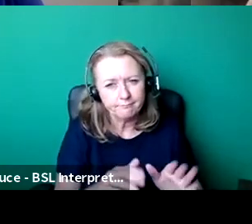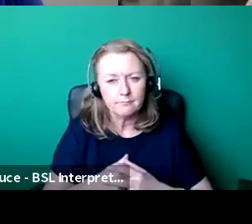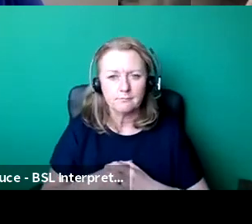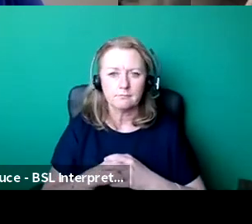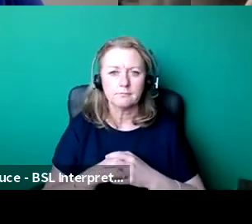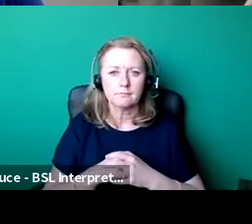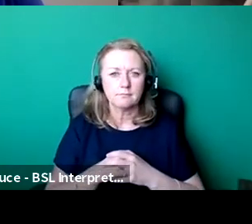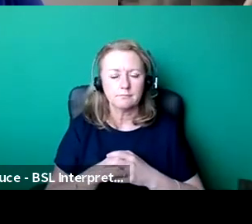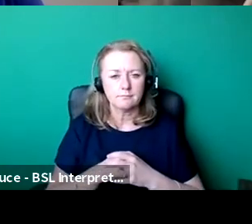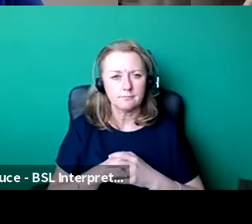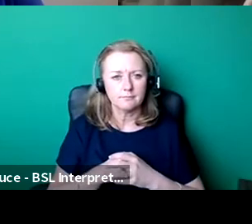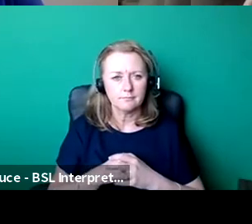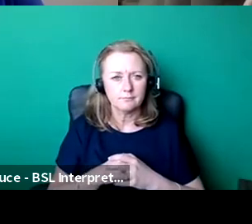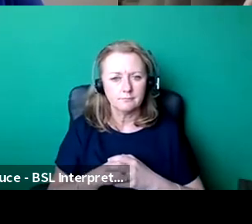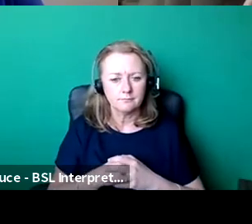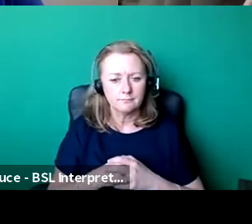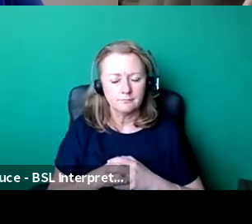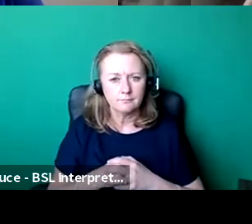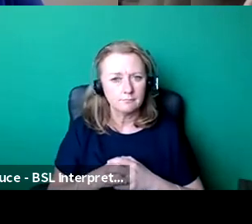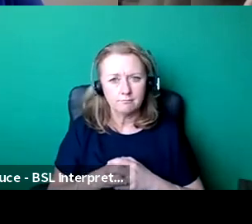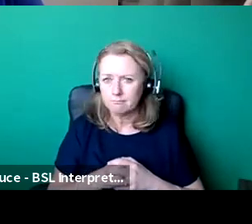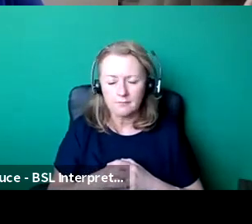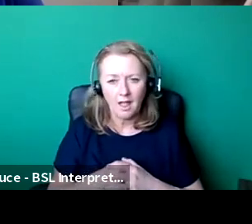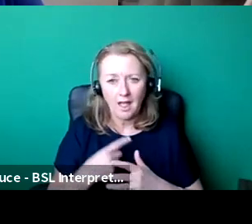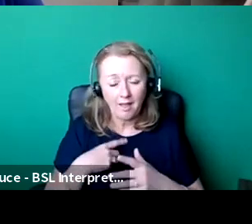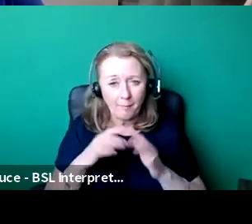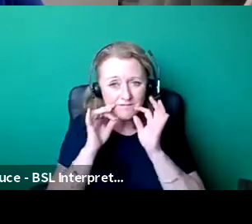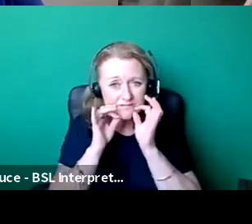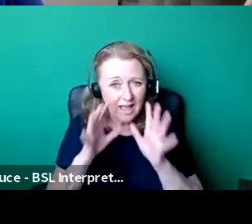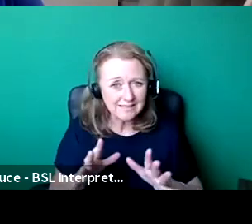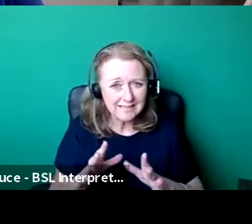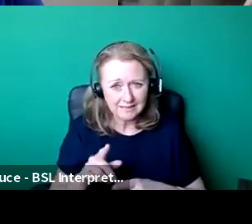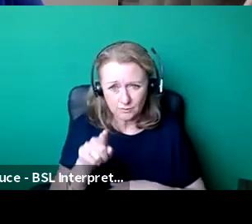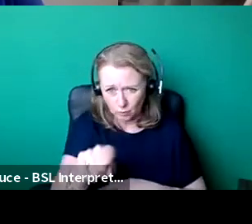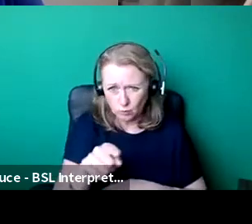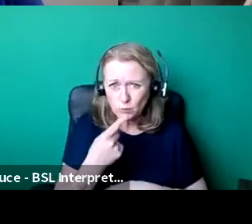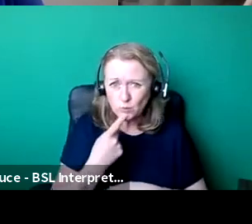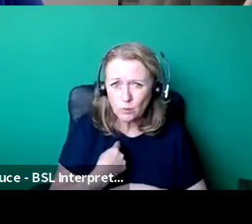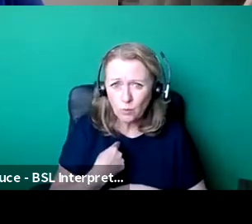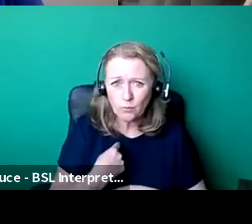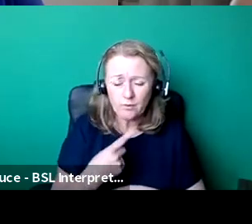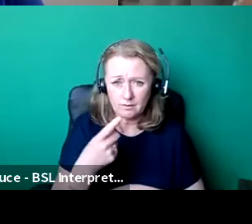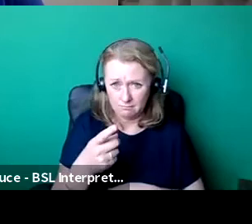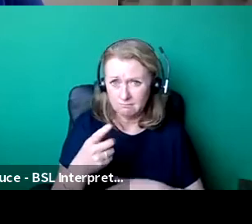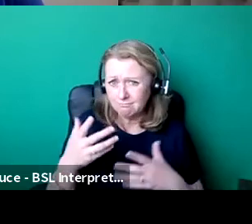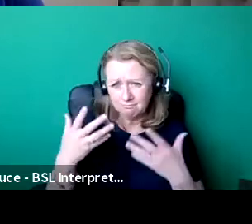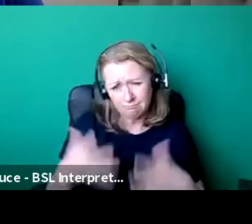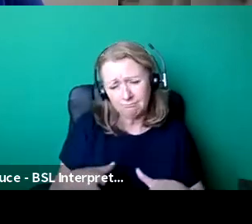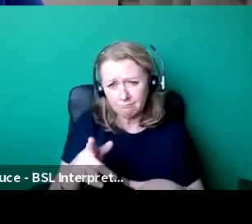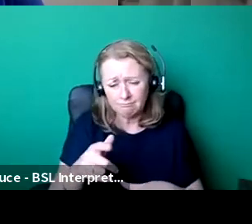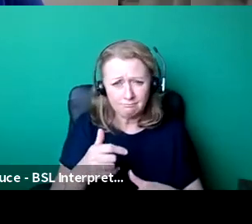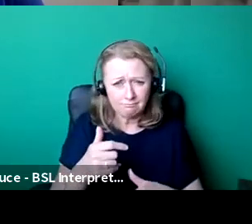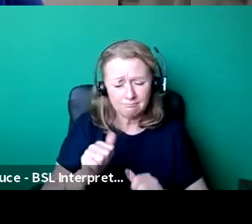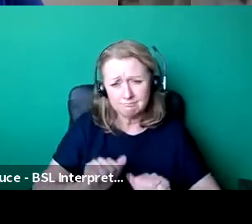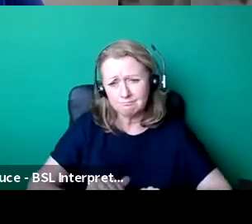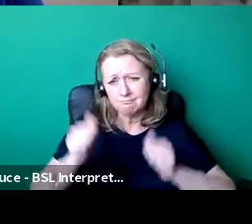Yeah, it's so... Yeah. It's so fascinating because obviously you did such incredible work